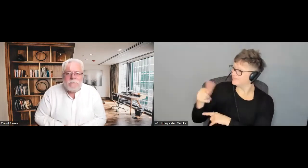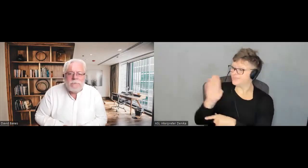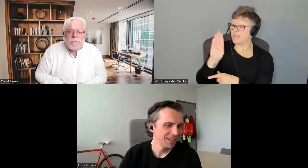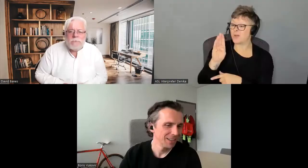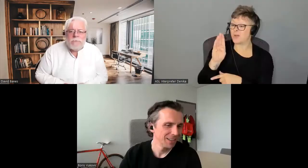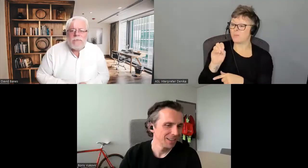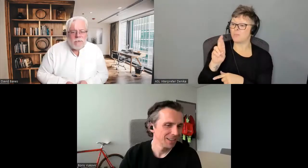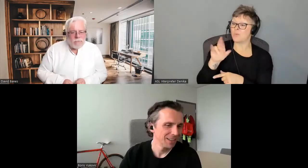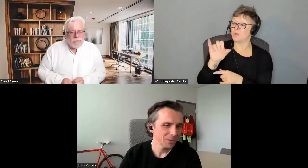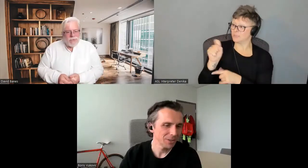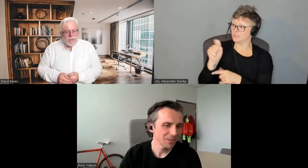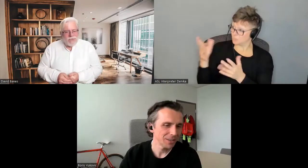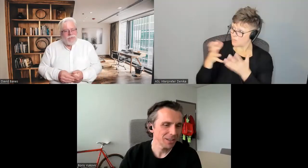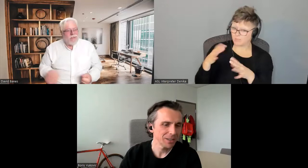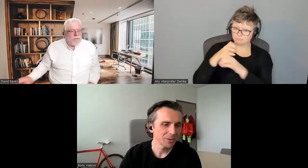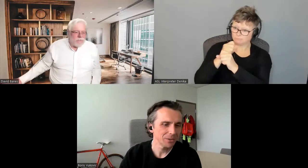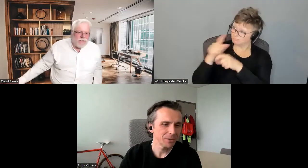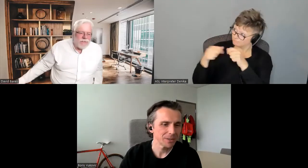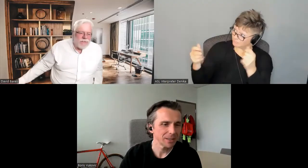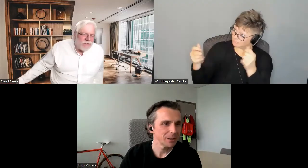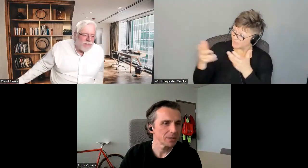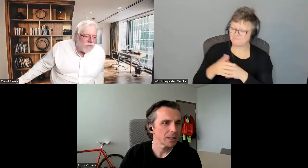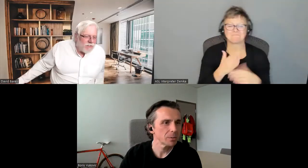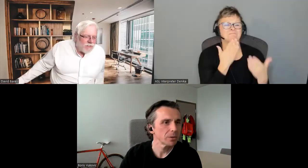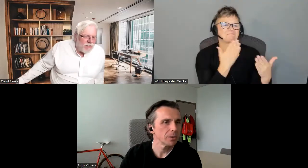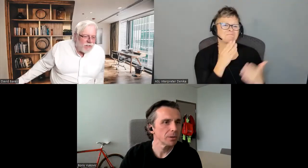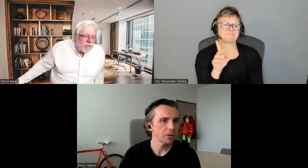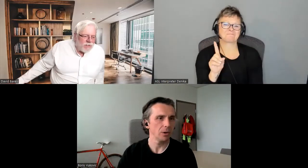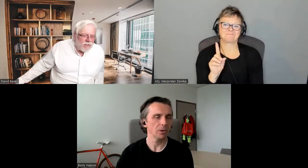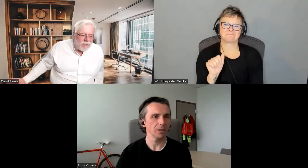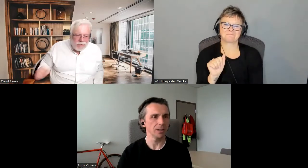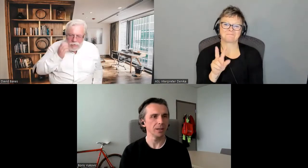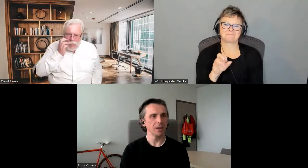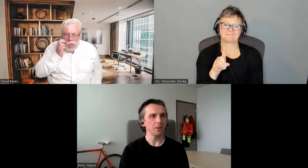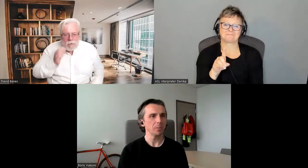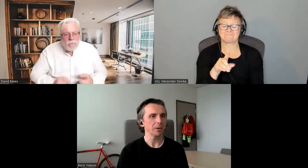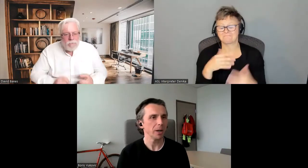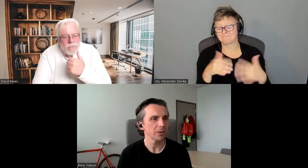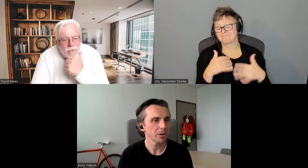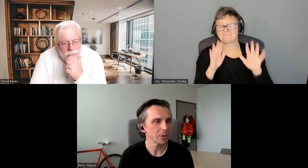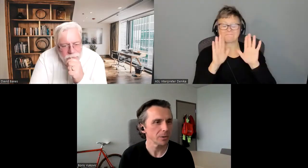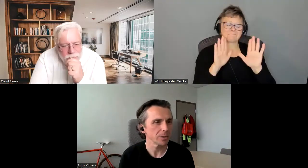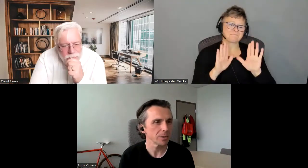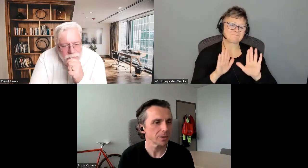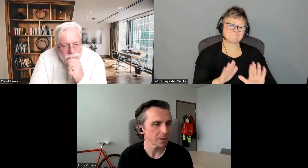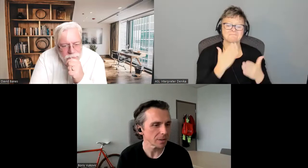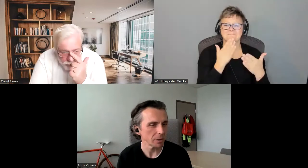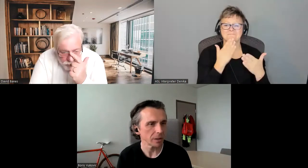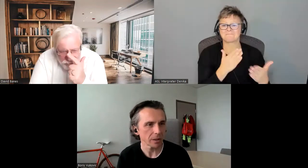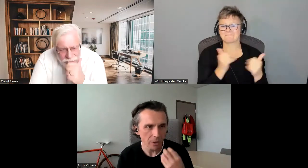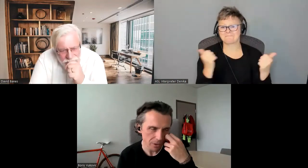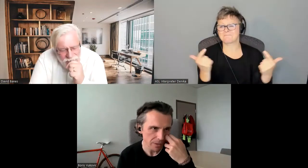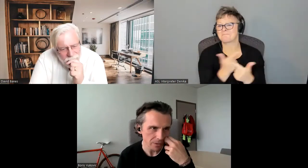words. Thank you, David. Thank you. That was exceptional. Thank you all. One part of my career was assistive